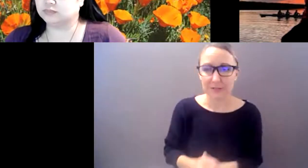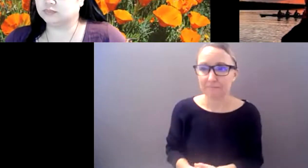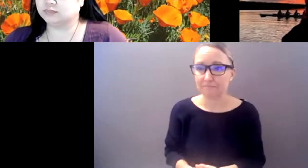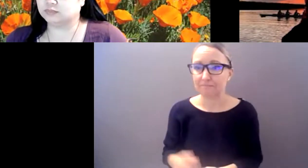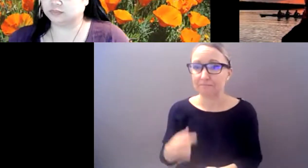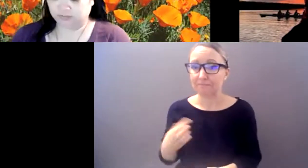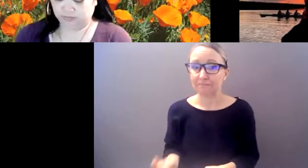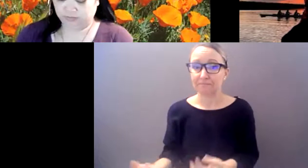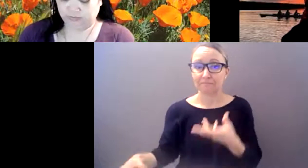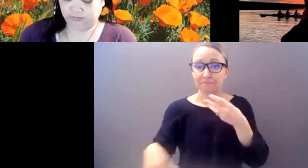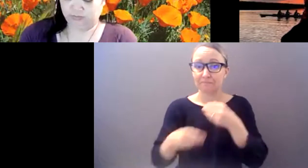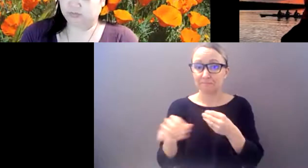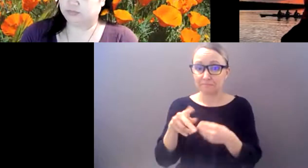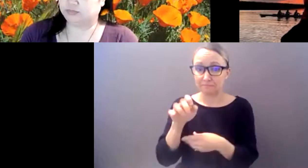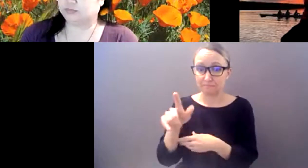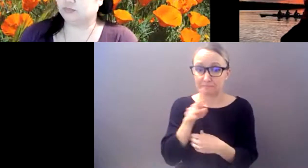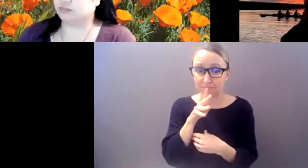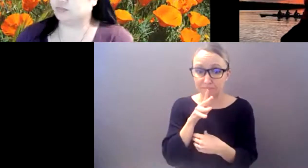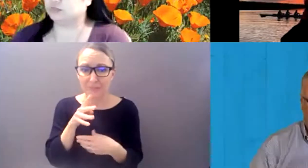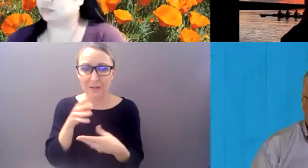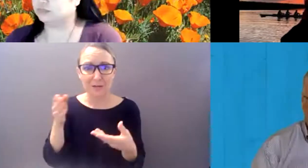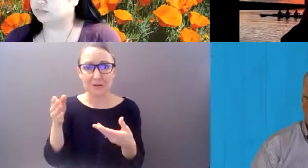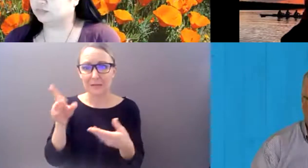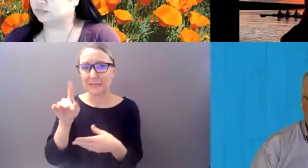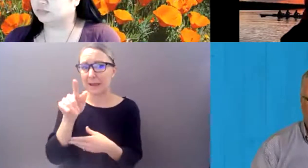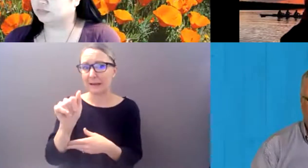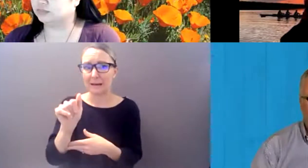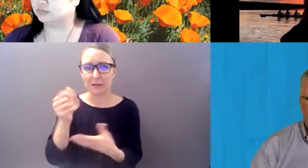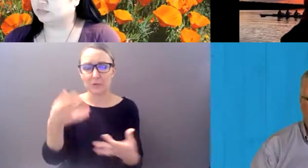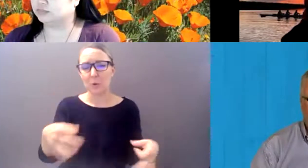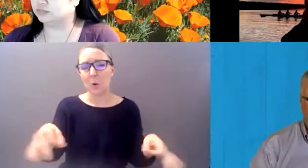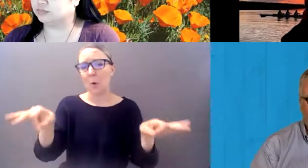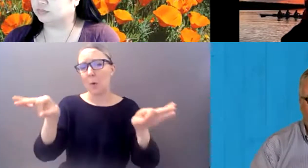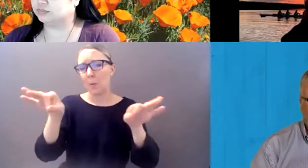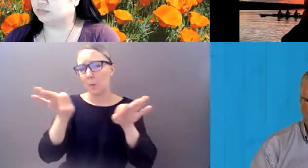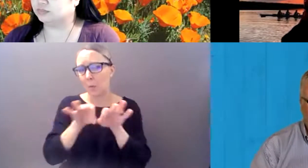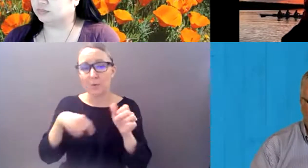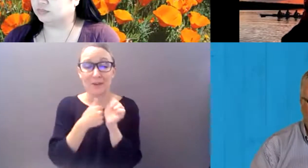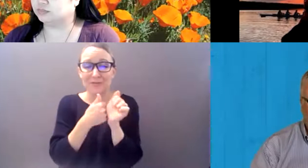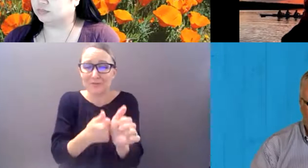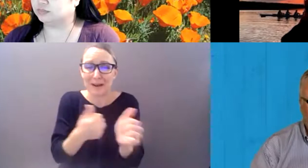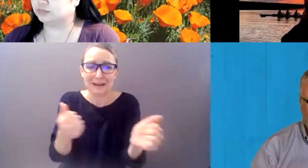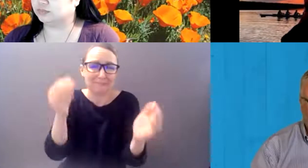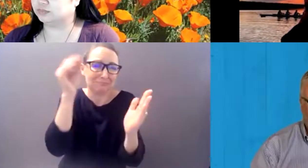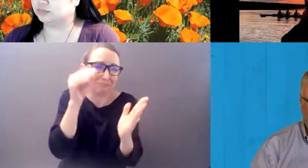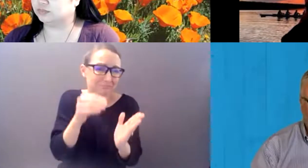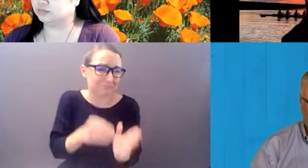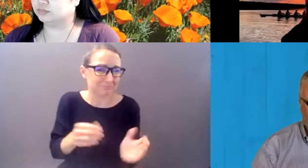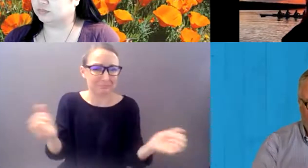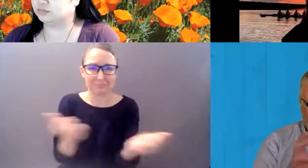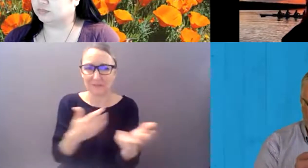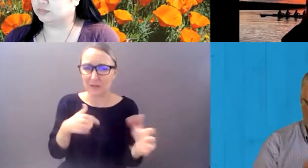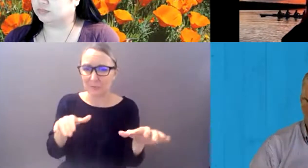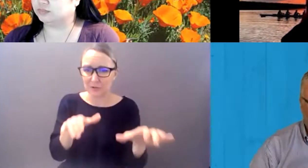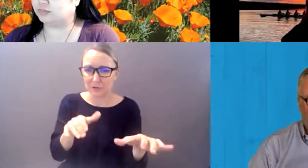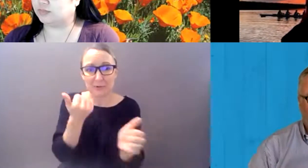for us as a service provider, data is critical. I mean, we track everything that we do. I mean, literally, everybody that comes in